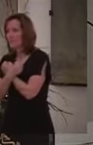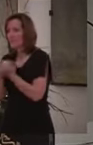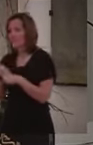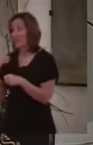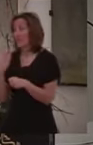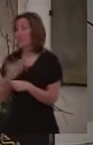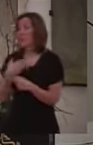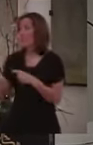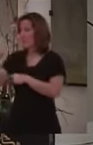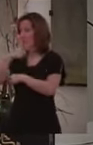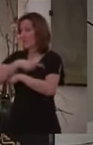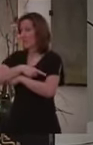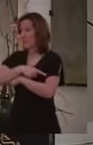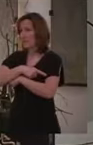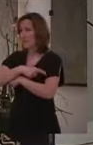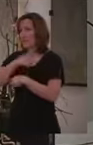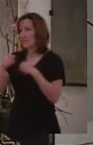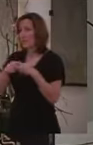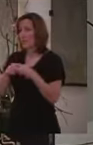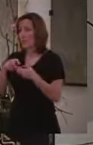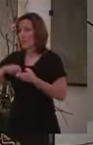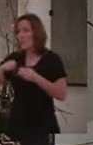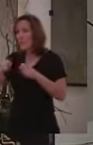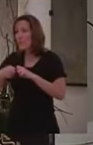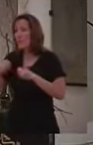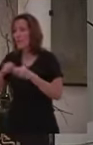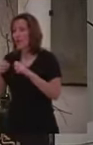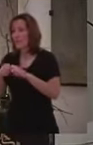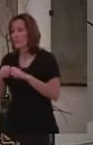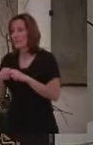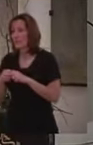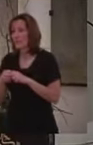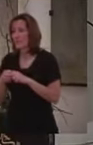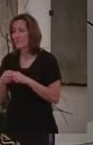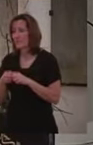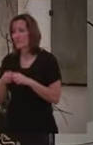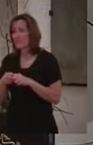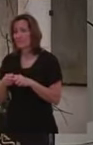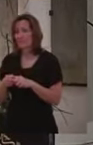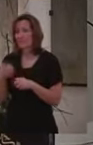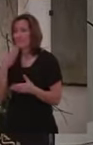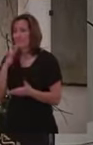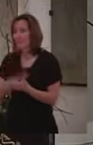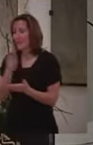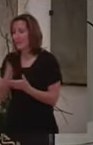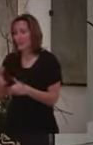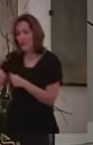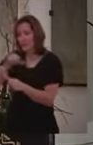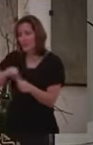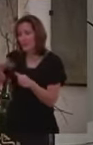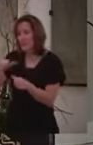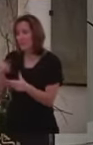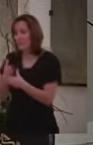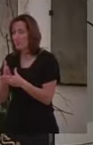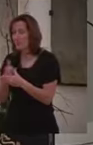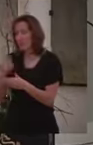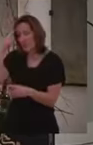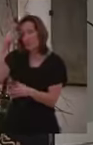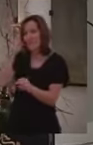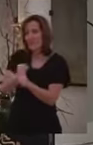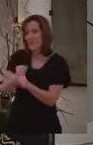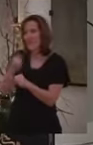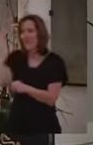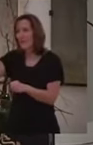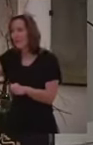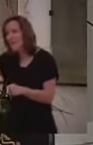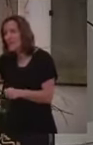In our own day, when the issues of aliens and citizenship and the relationship between faith and